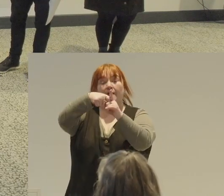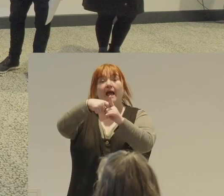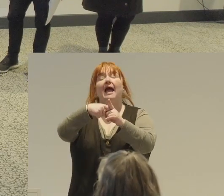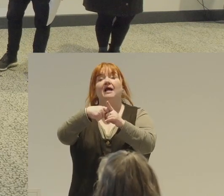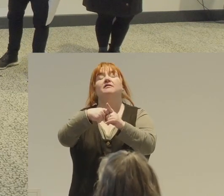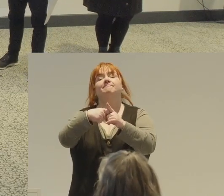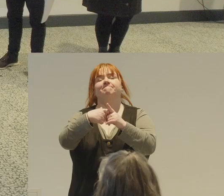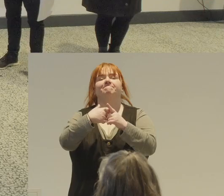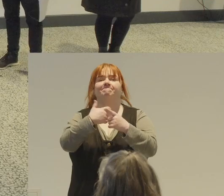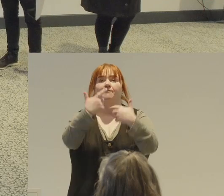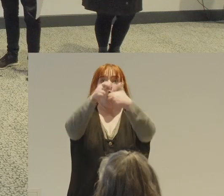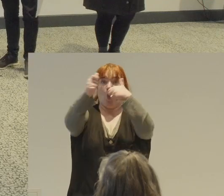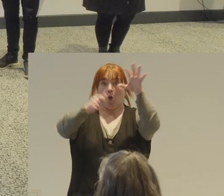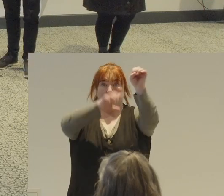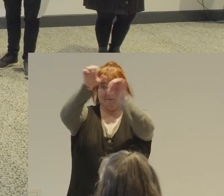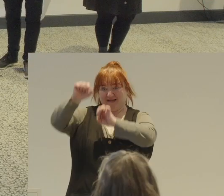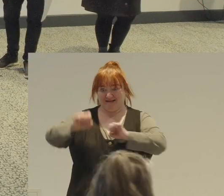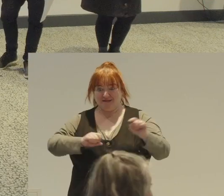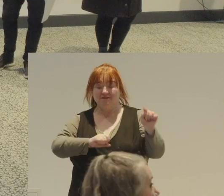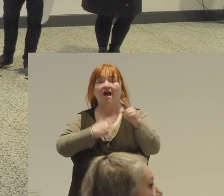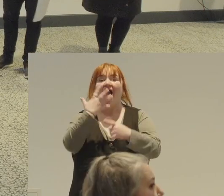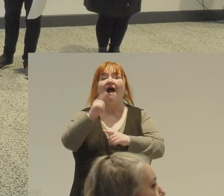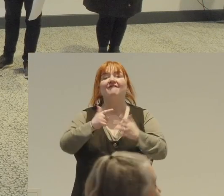in them companies were 7 different